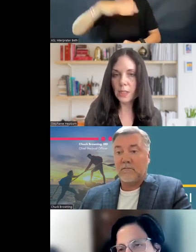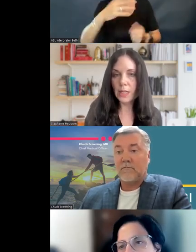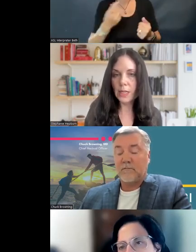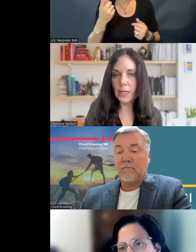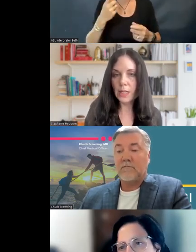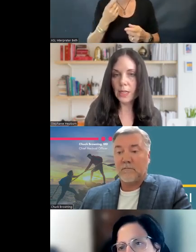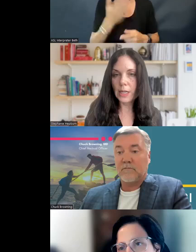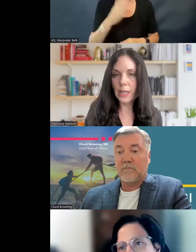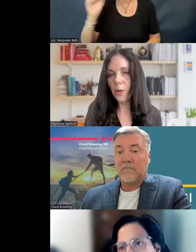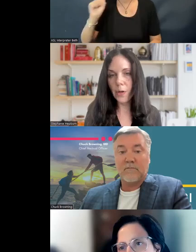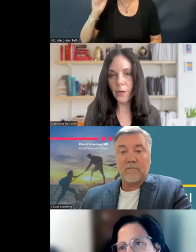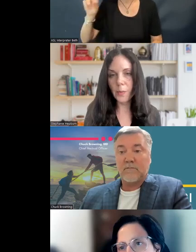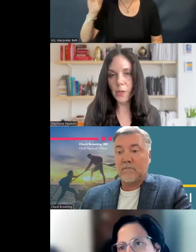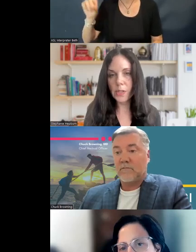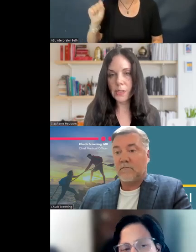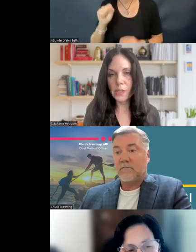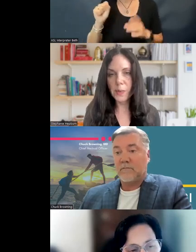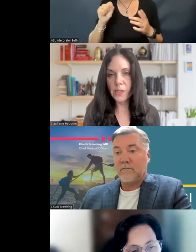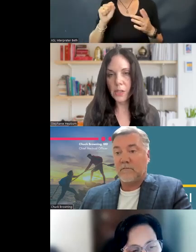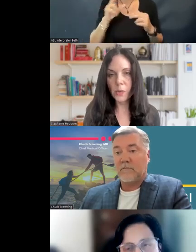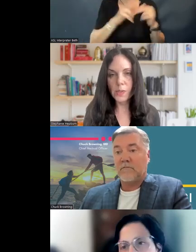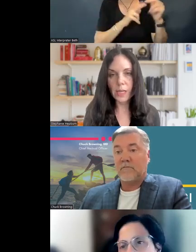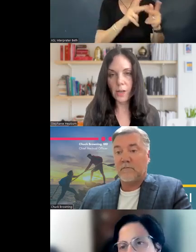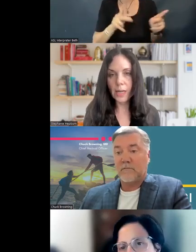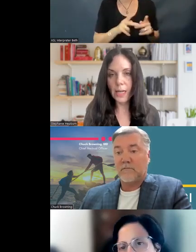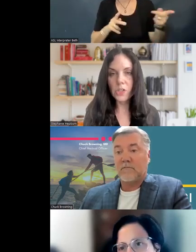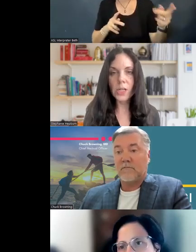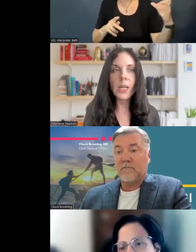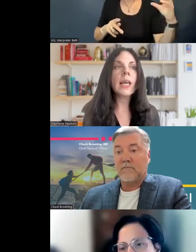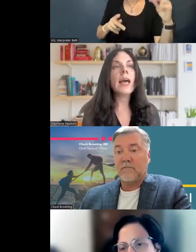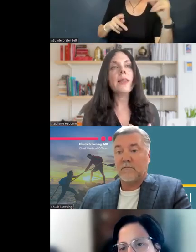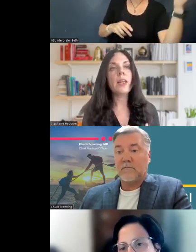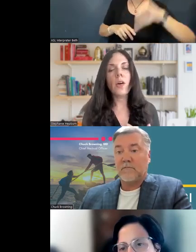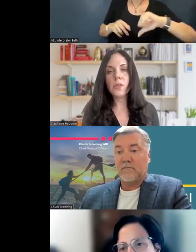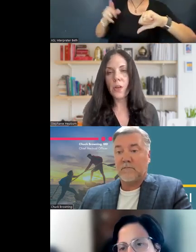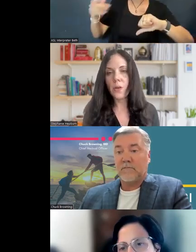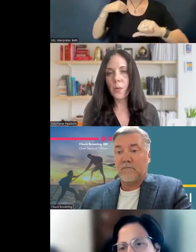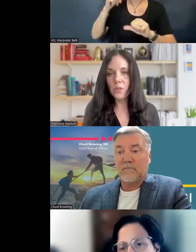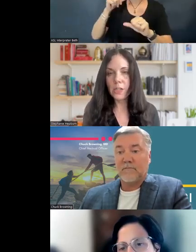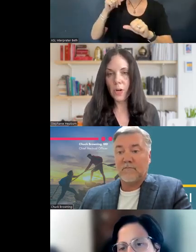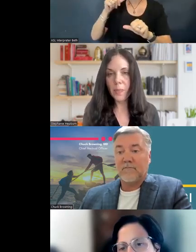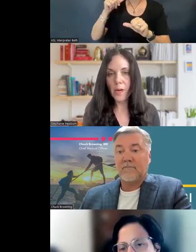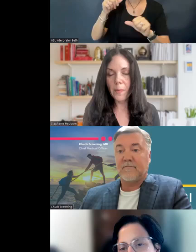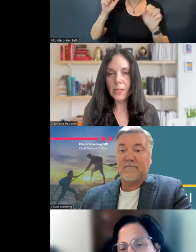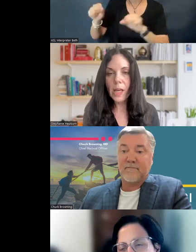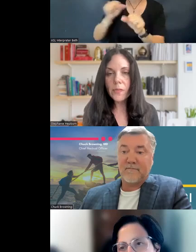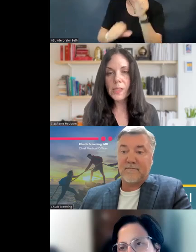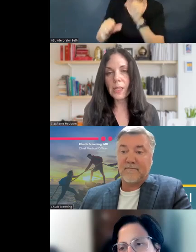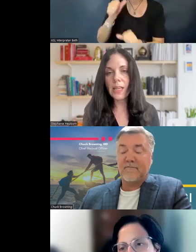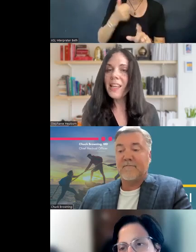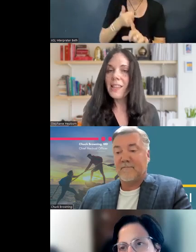use facility, and they said, no go, the person is experiencing suicidal ideation. And then also when he tried to drop them off at a mental